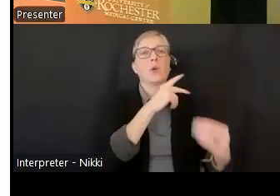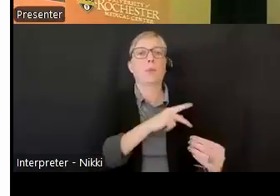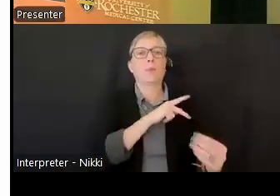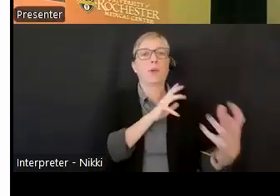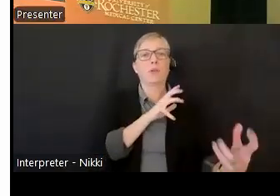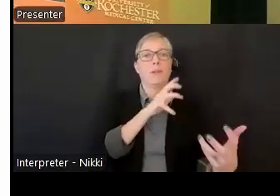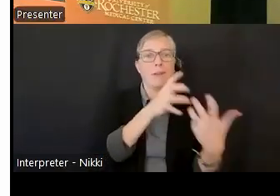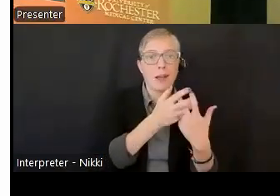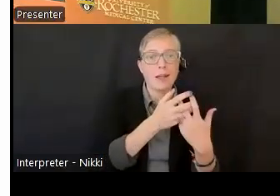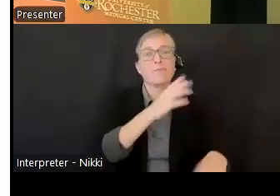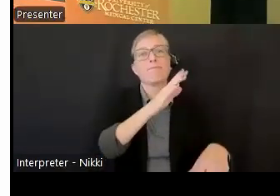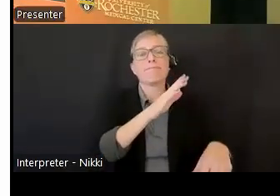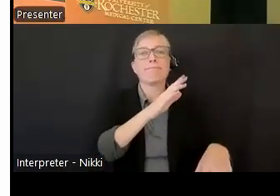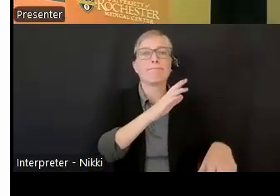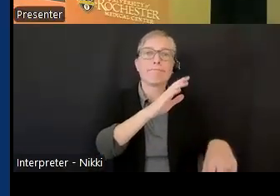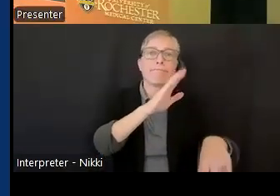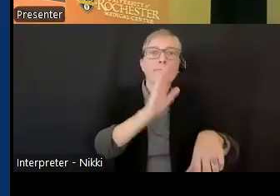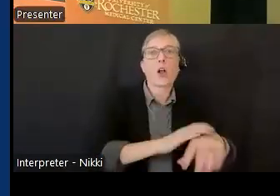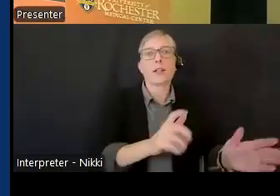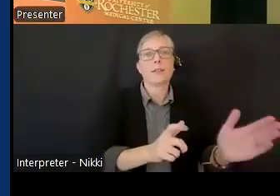individual may relapse.